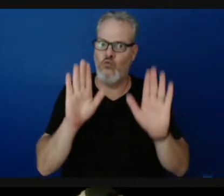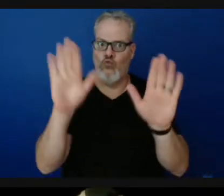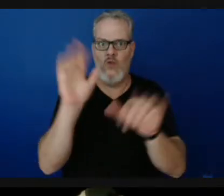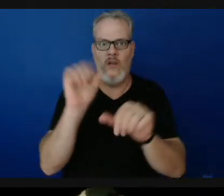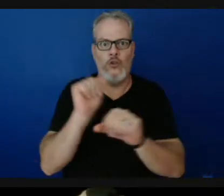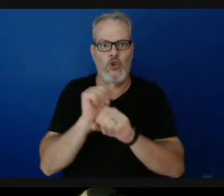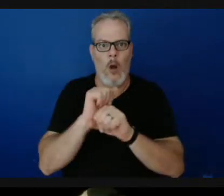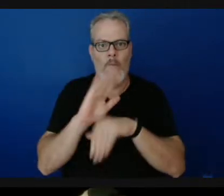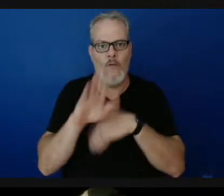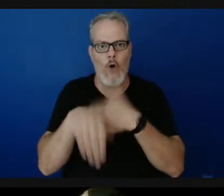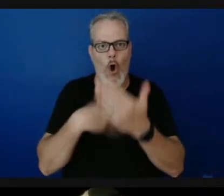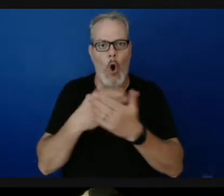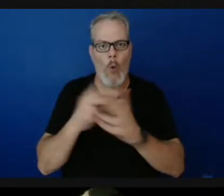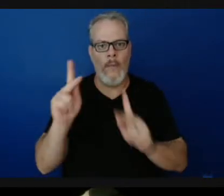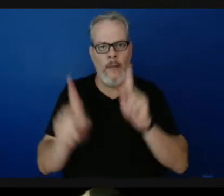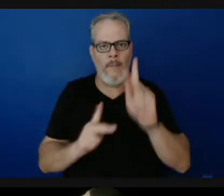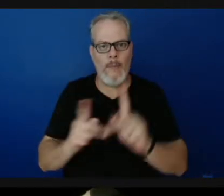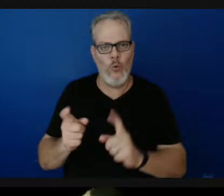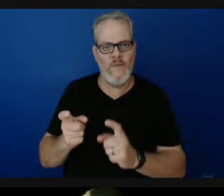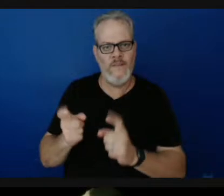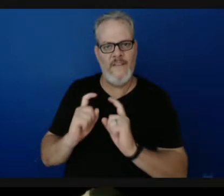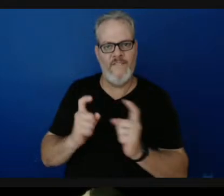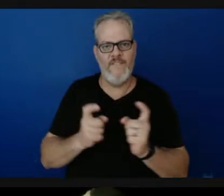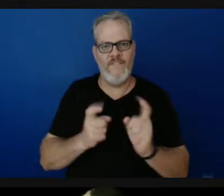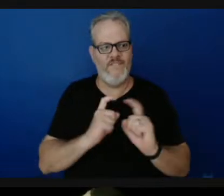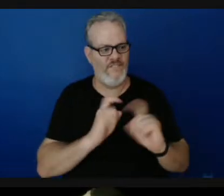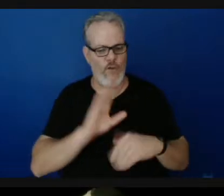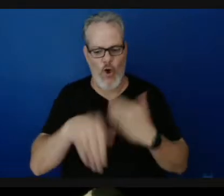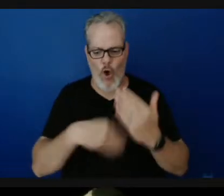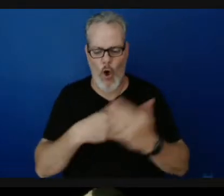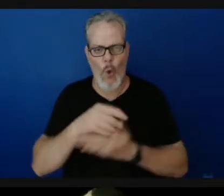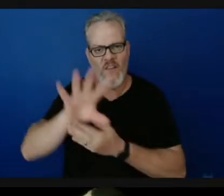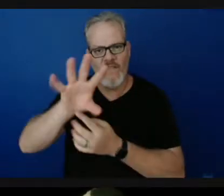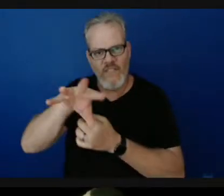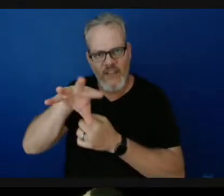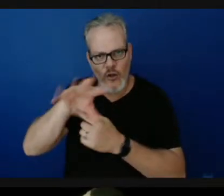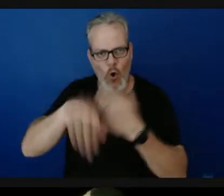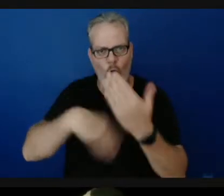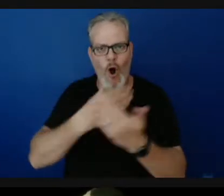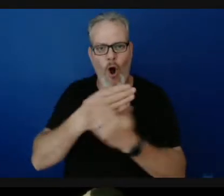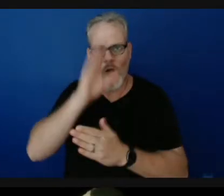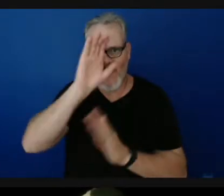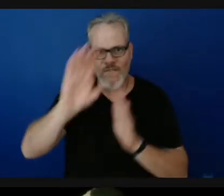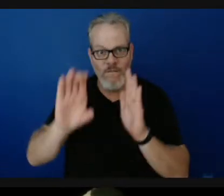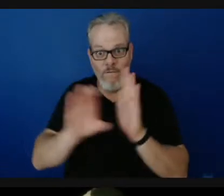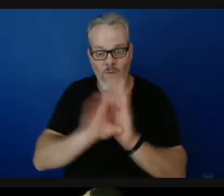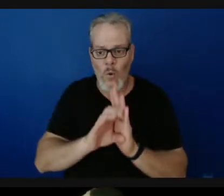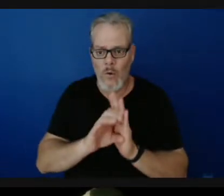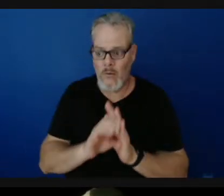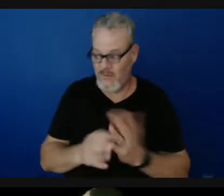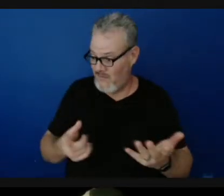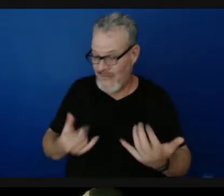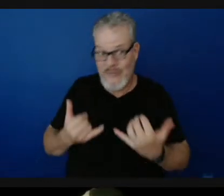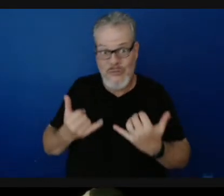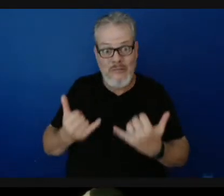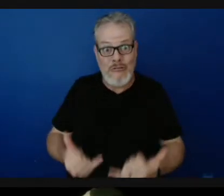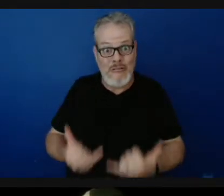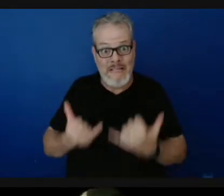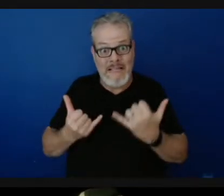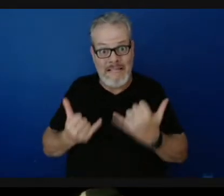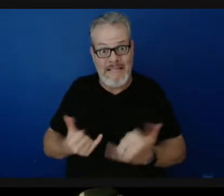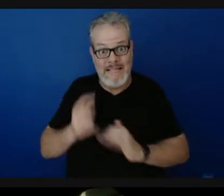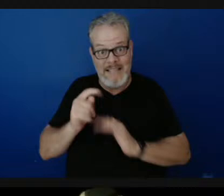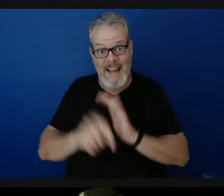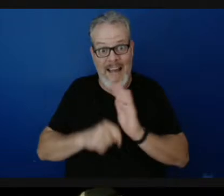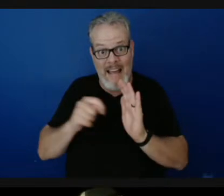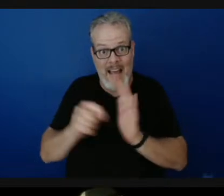of the contributors to Hawaii Tracker with all their photos and videos. You know, just a basic cell phone these days really does take a